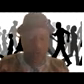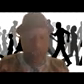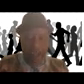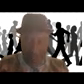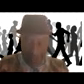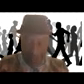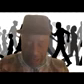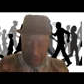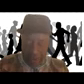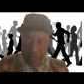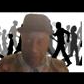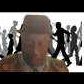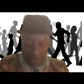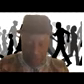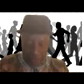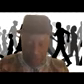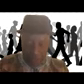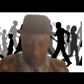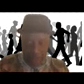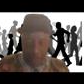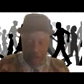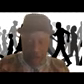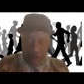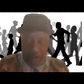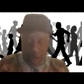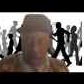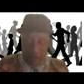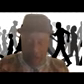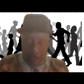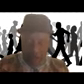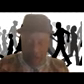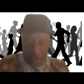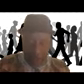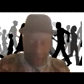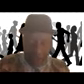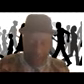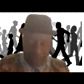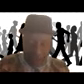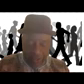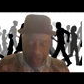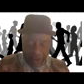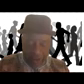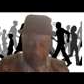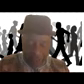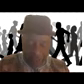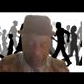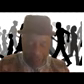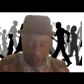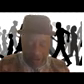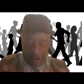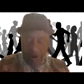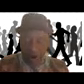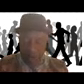food access and transportation. Early in the pandemic, Active Trans advocacy